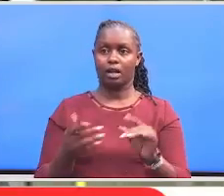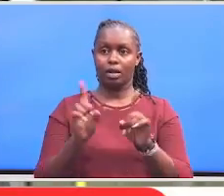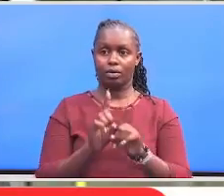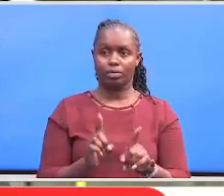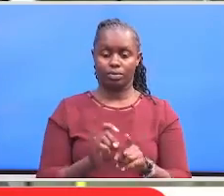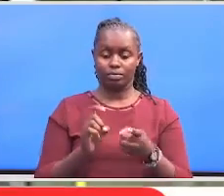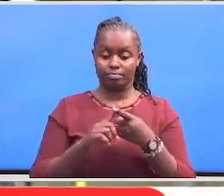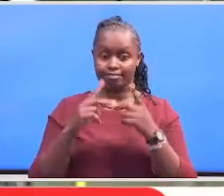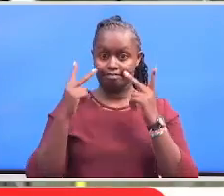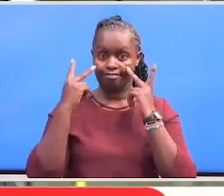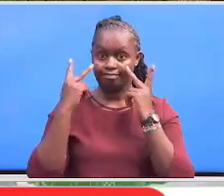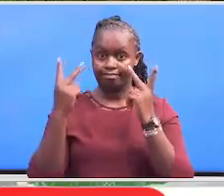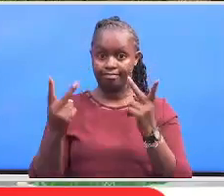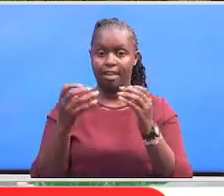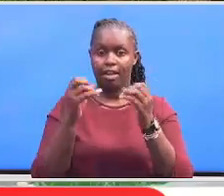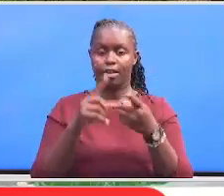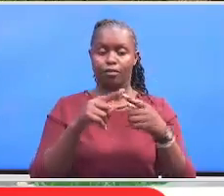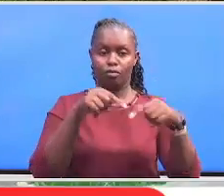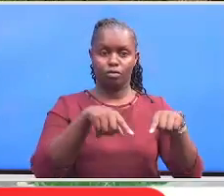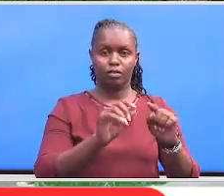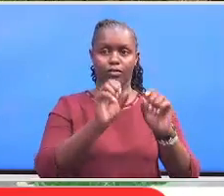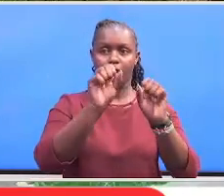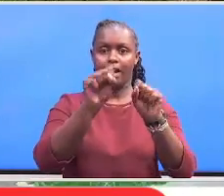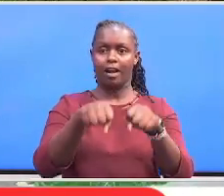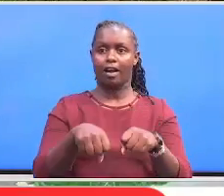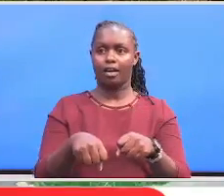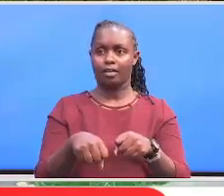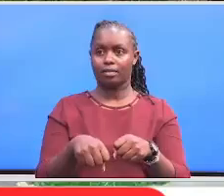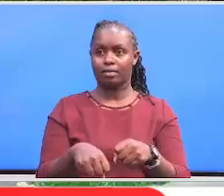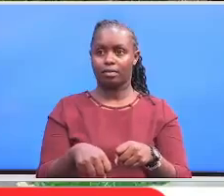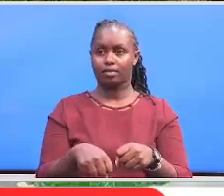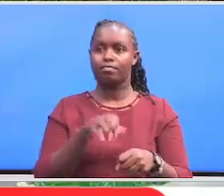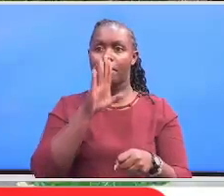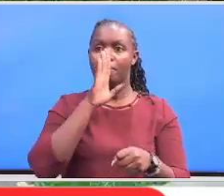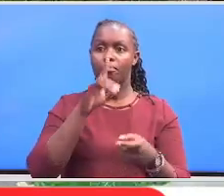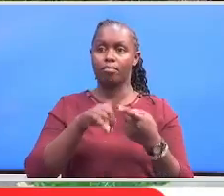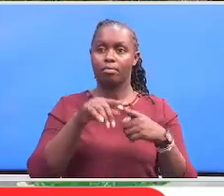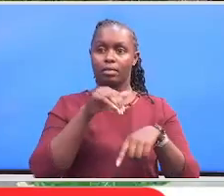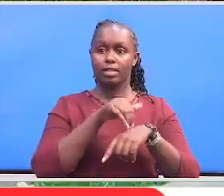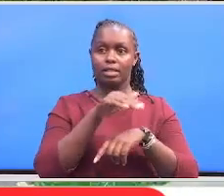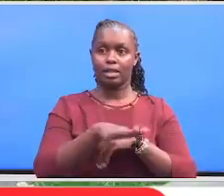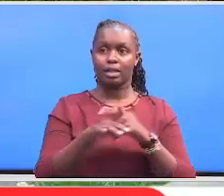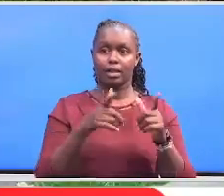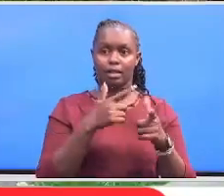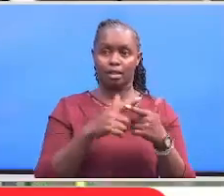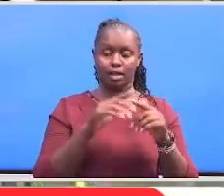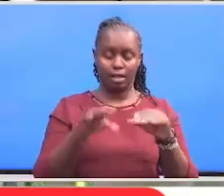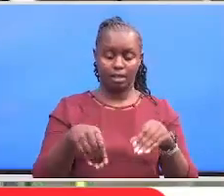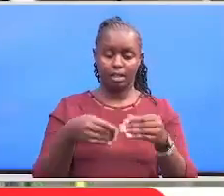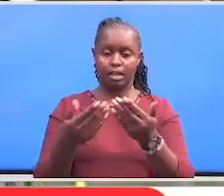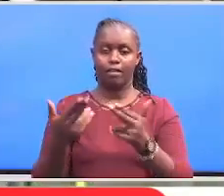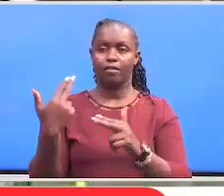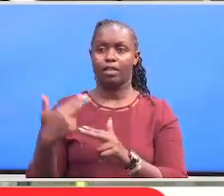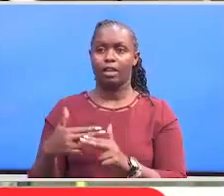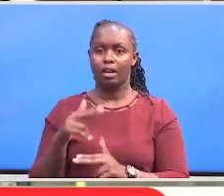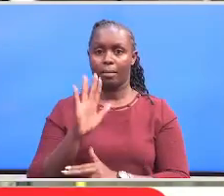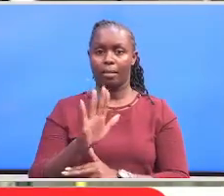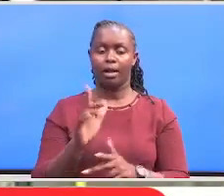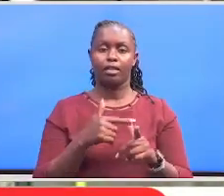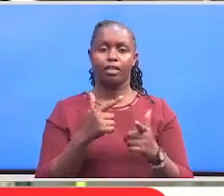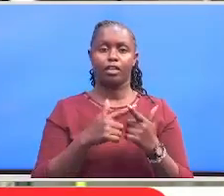are eligible to buy. And then they give me your name, and then tunaiweka